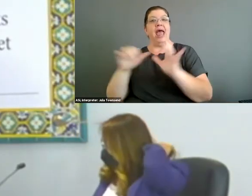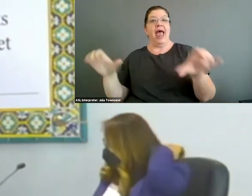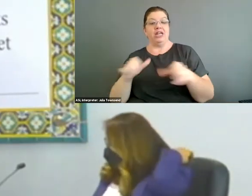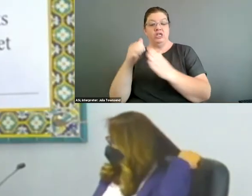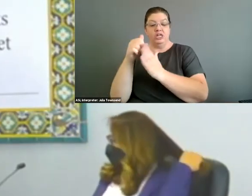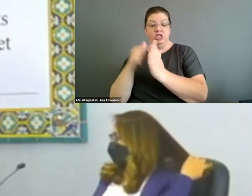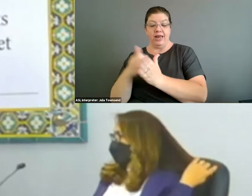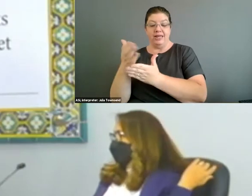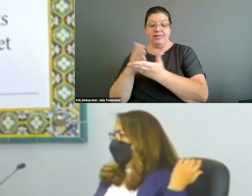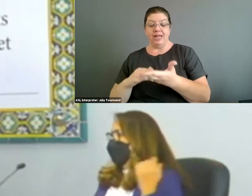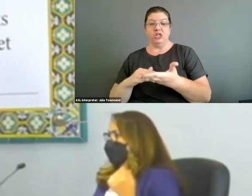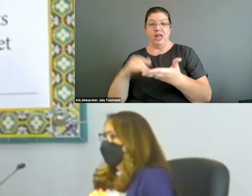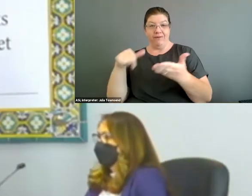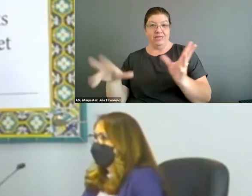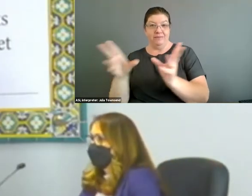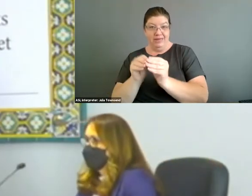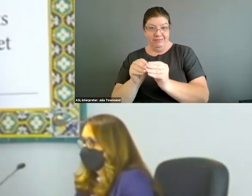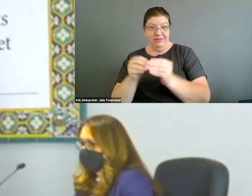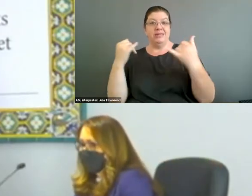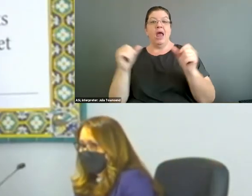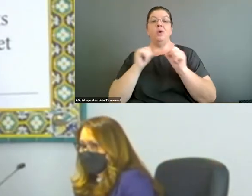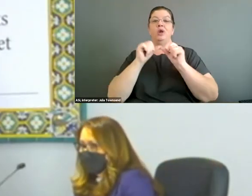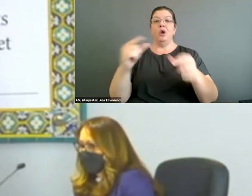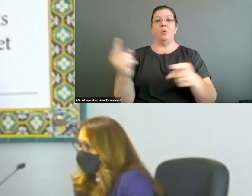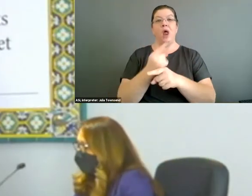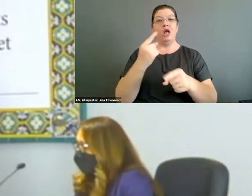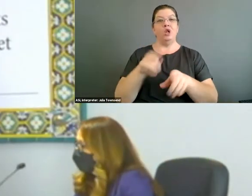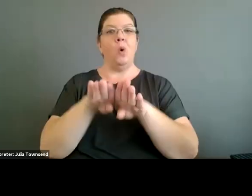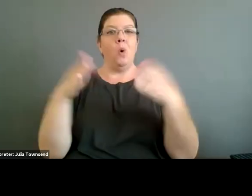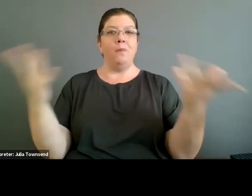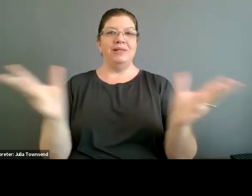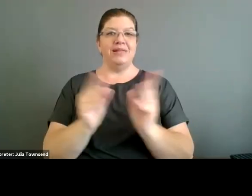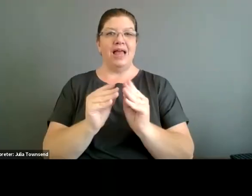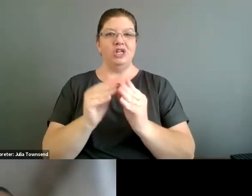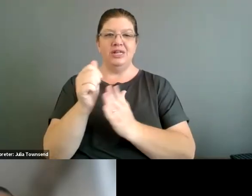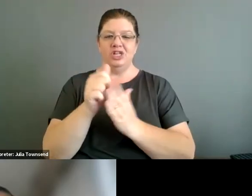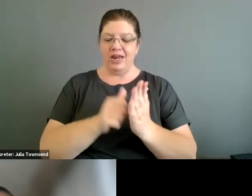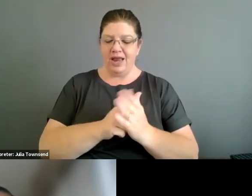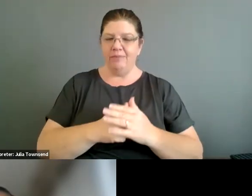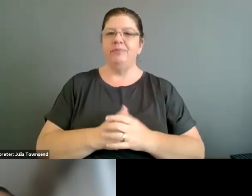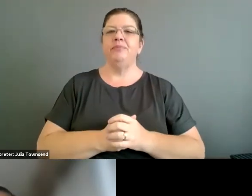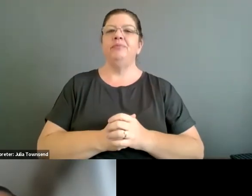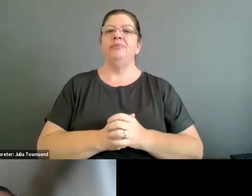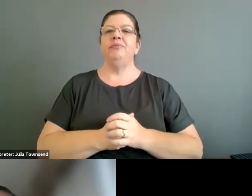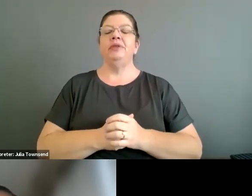meeting. And so now we'll continue with the regular open session agenda. As